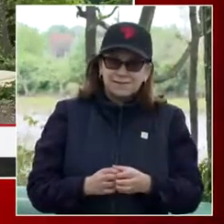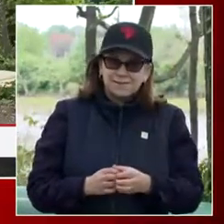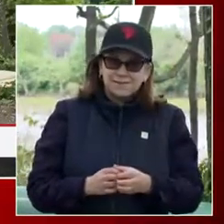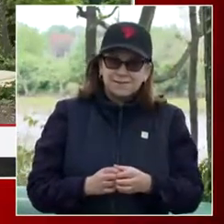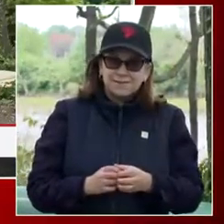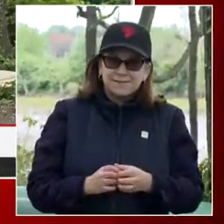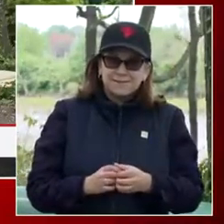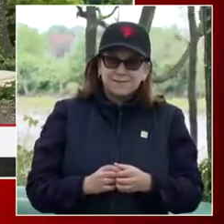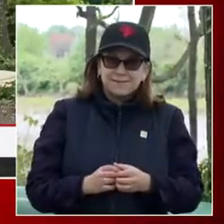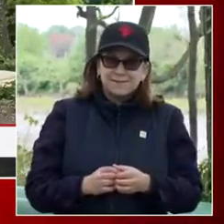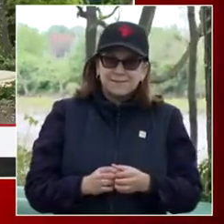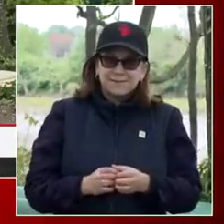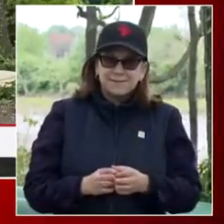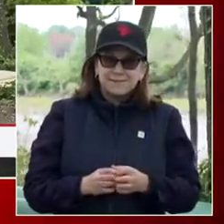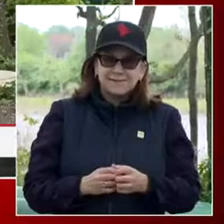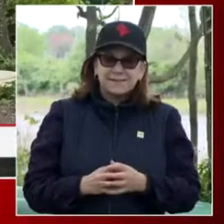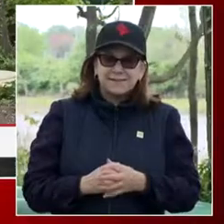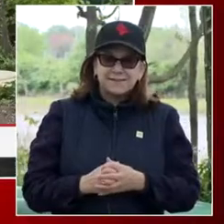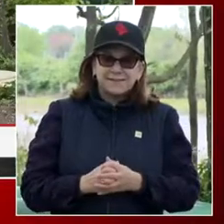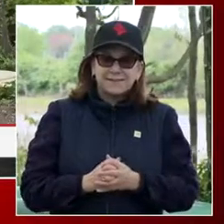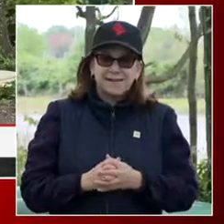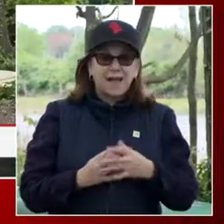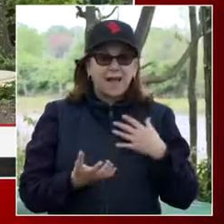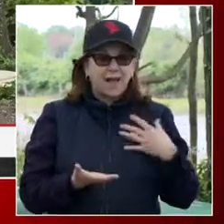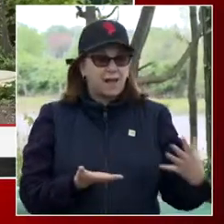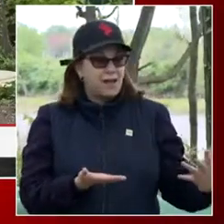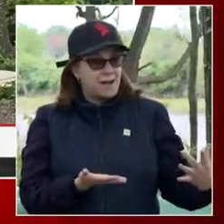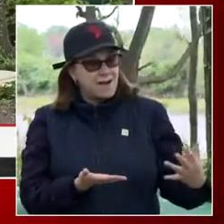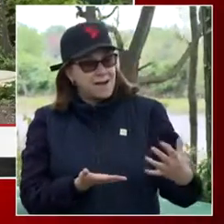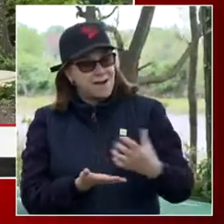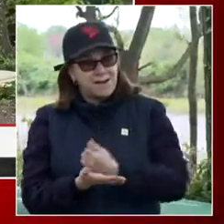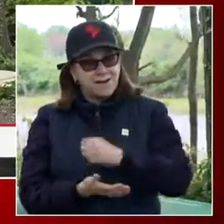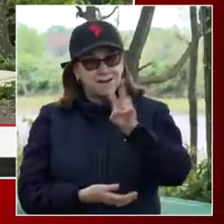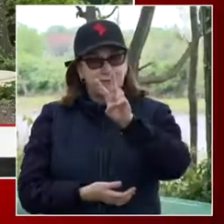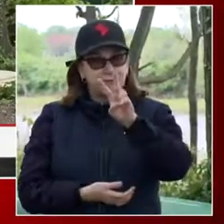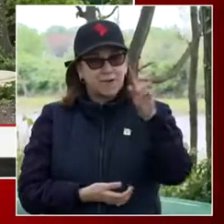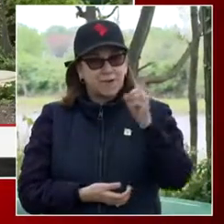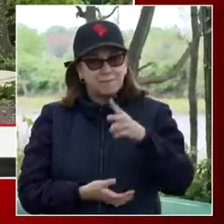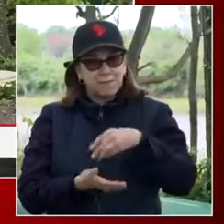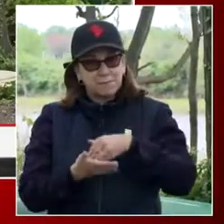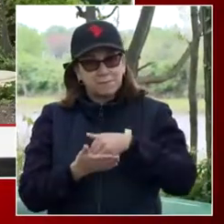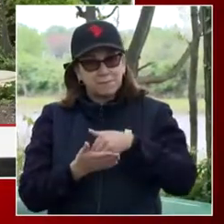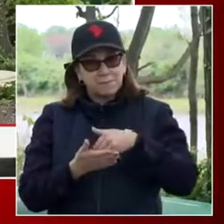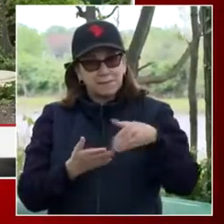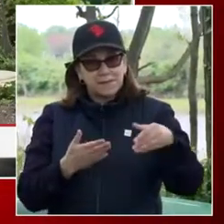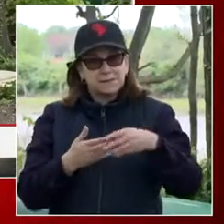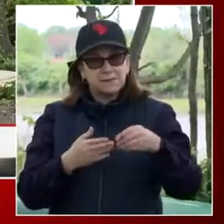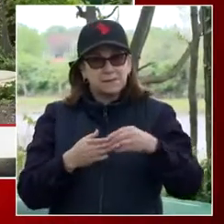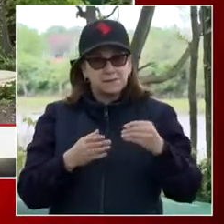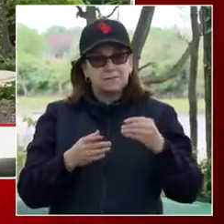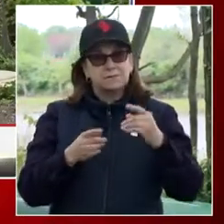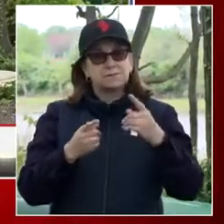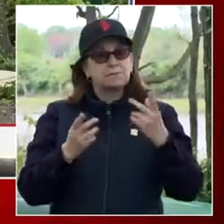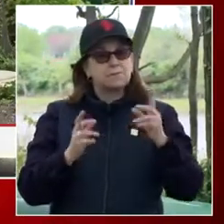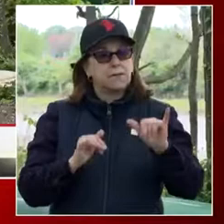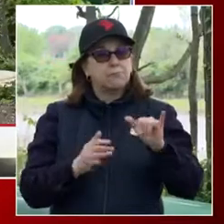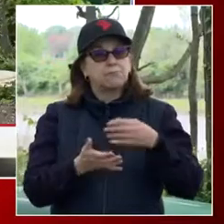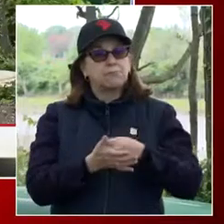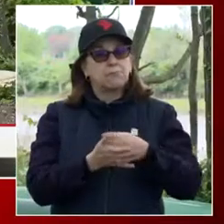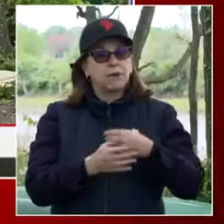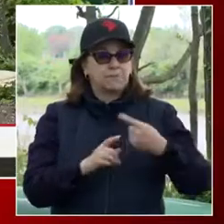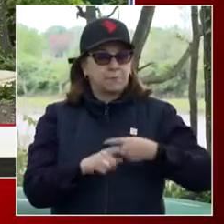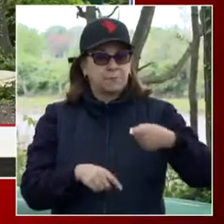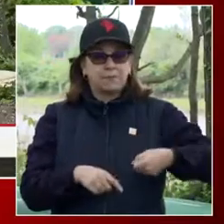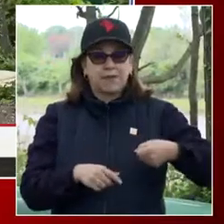about $2 to $2.5 million a year from that to put in trash traps to clean up the rivers, including things like the Green